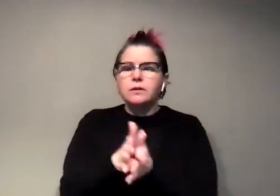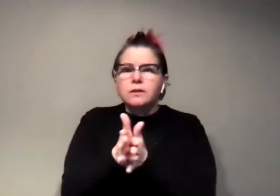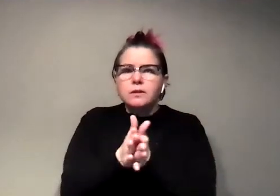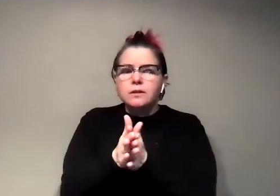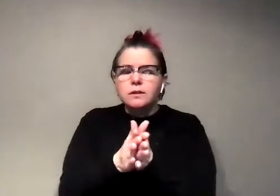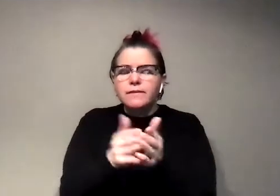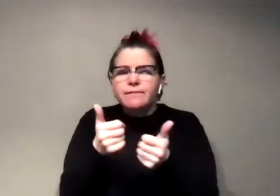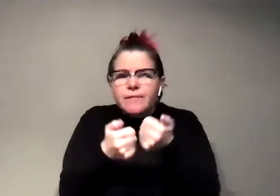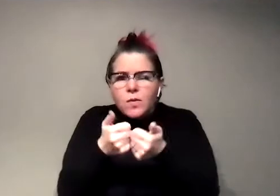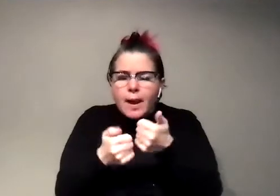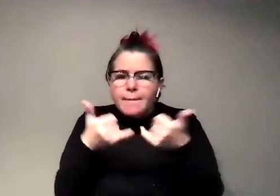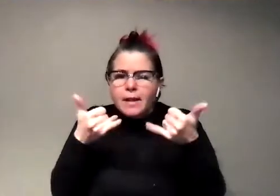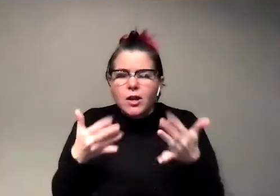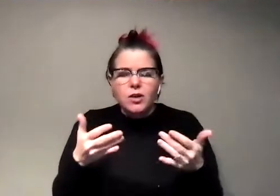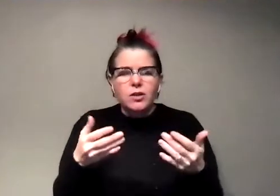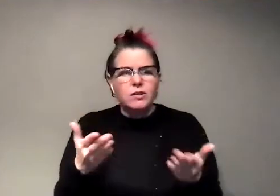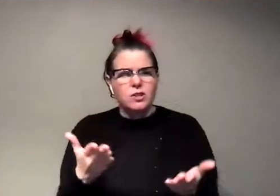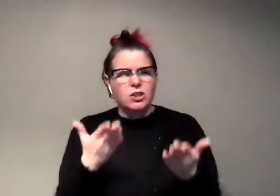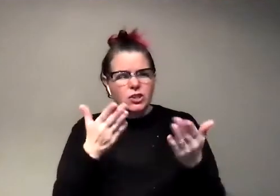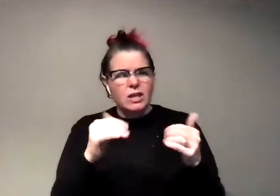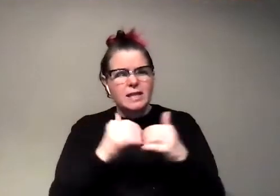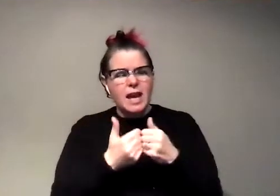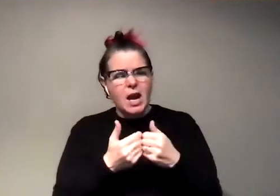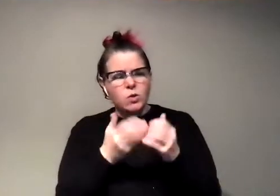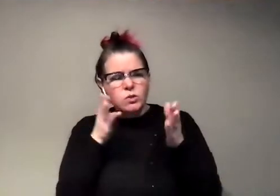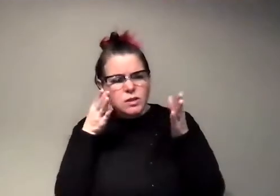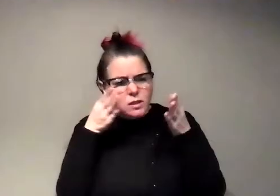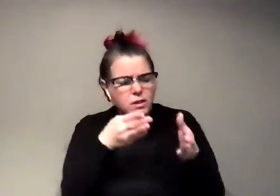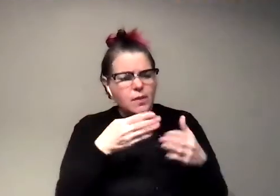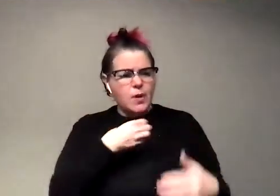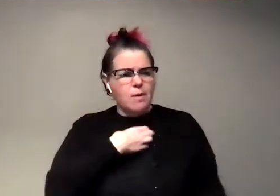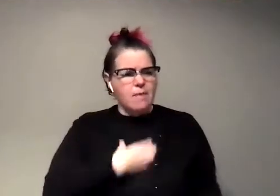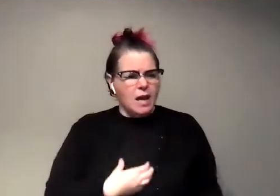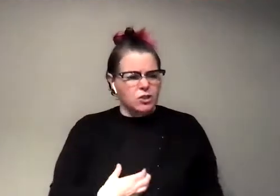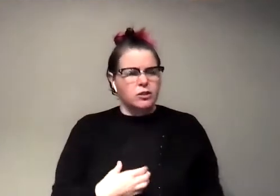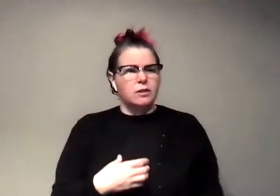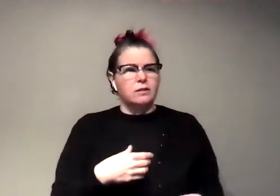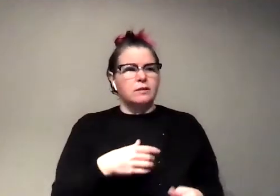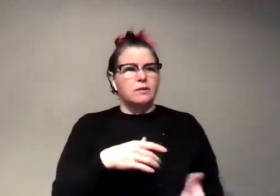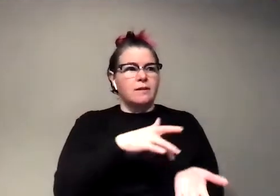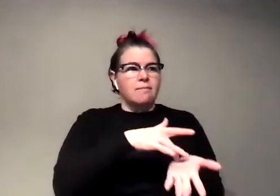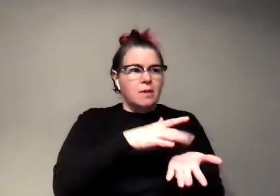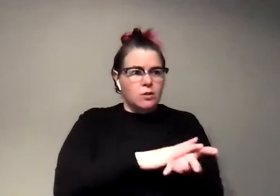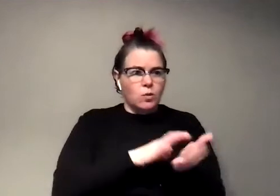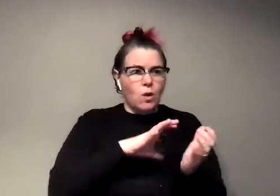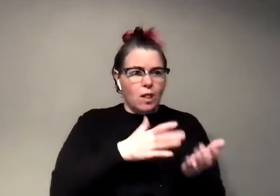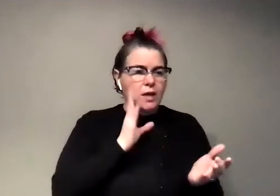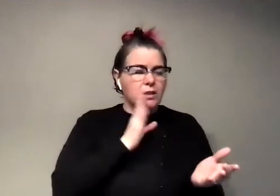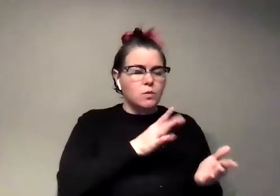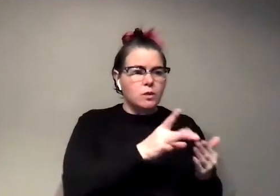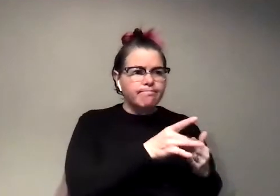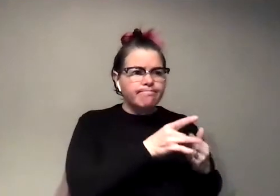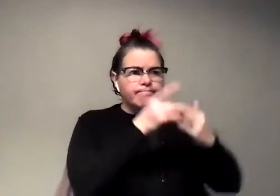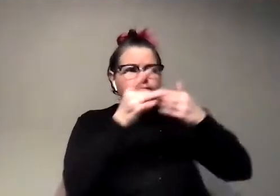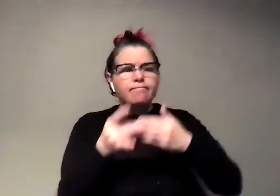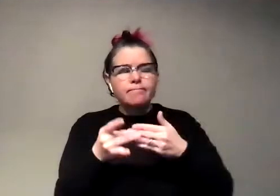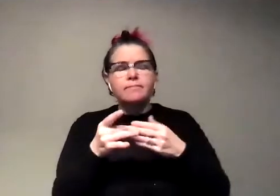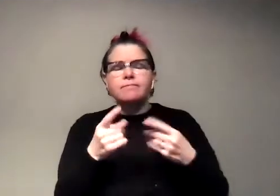any suggestions for how to harness their passions in a middle school class that will lead them to Mhm.